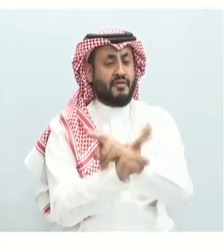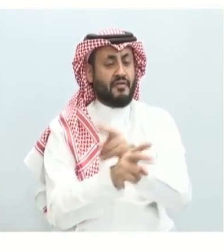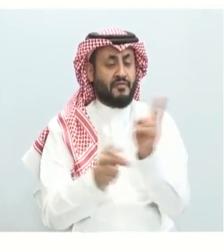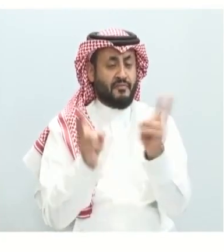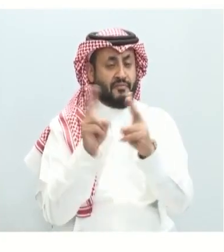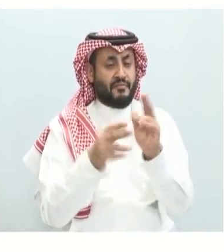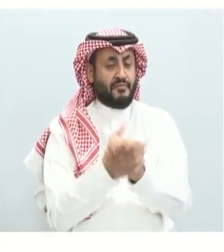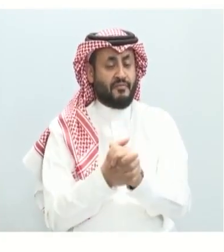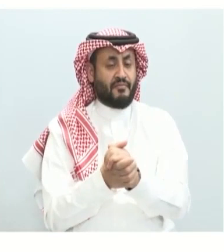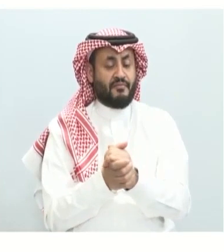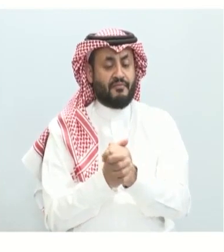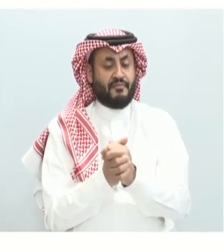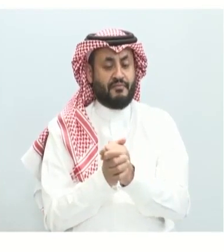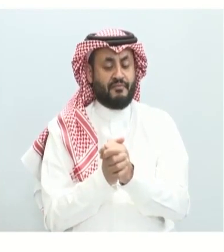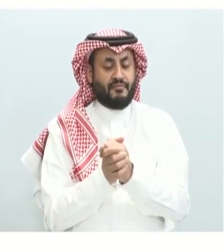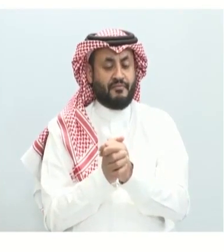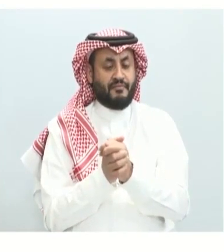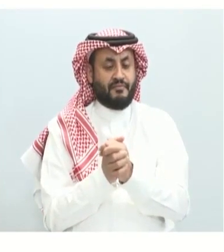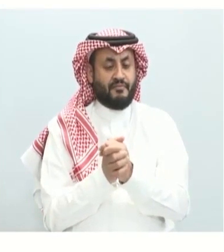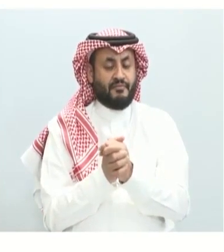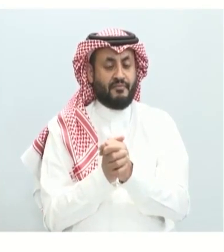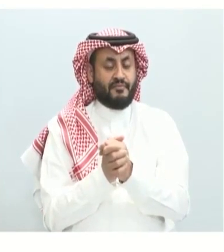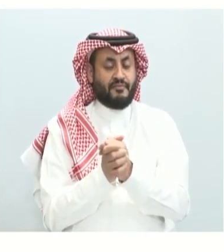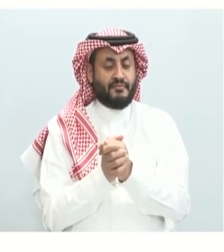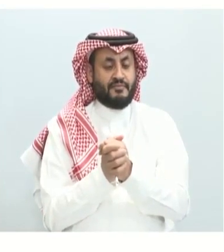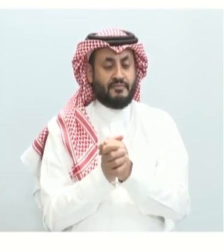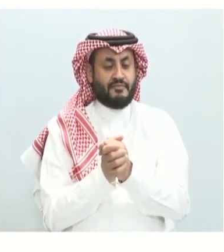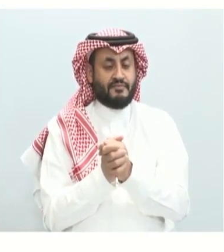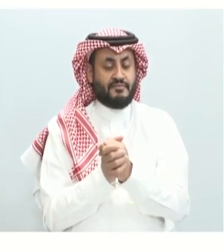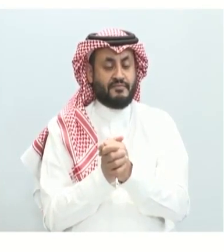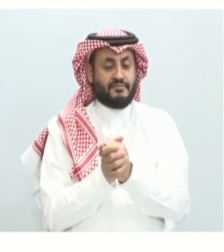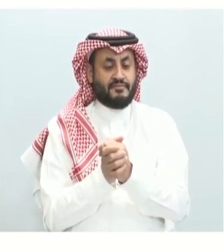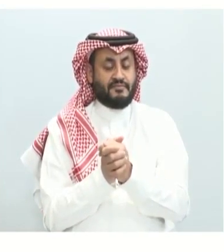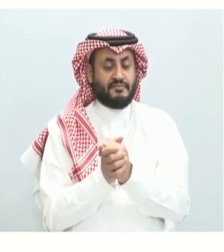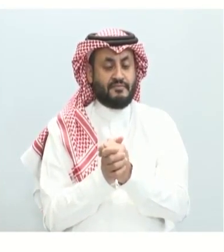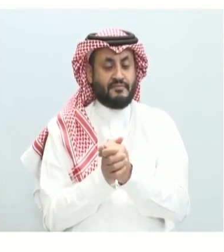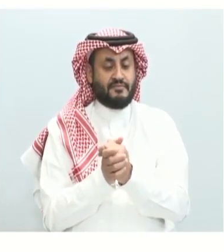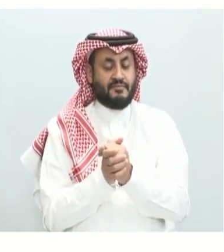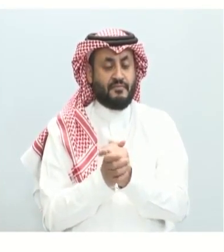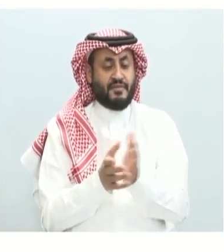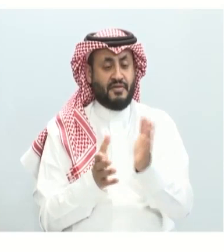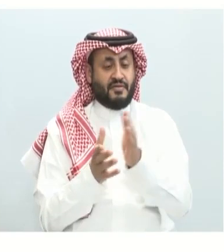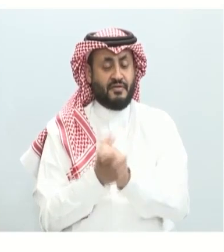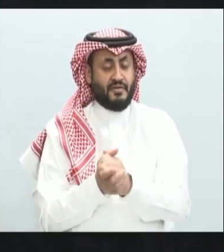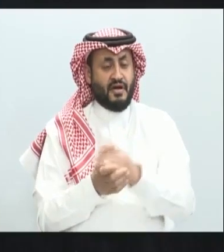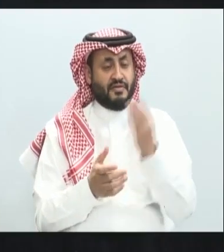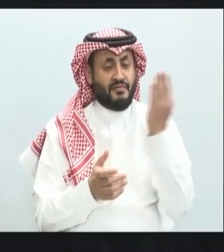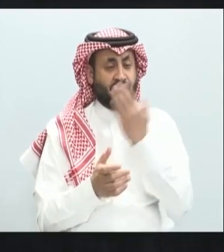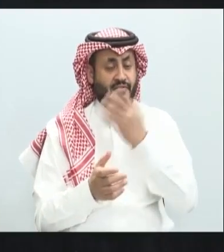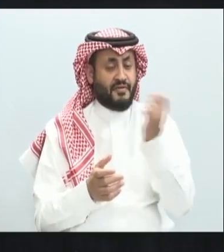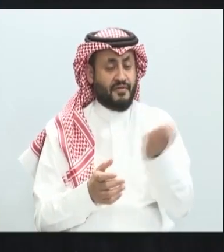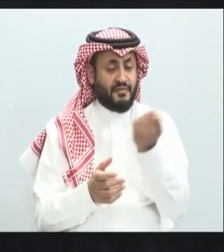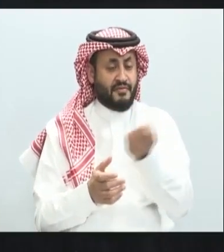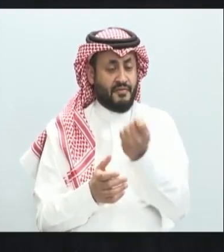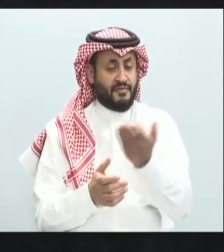can be the one who answers to play this game. And after this, we had the reading and